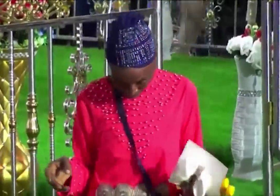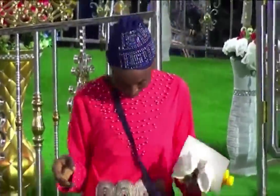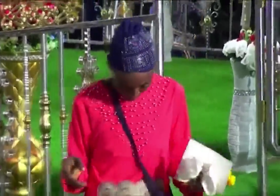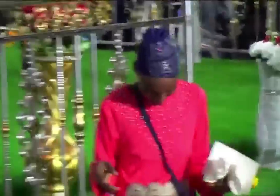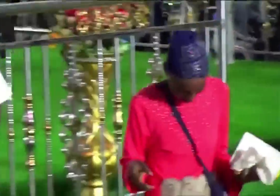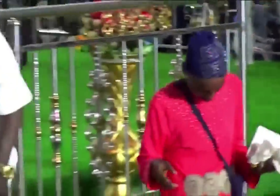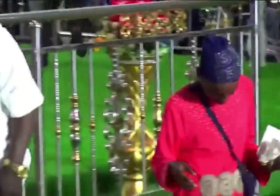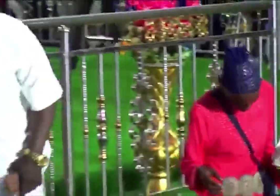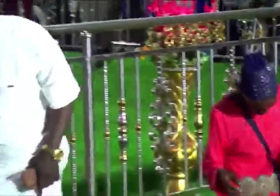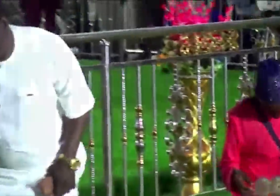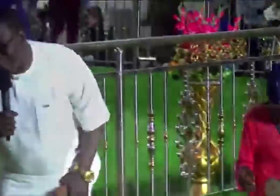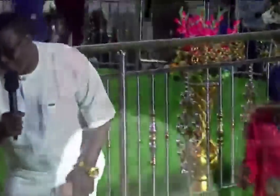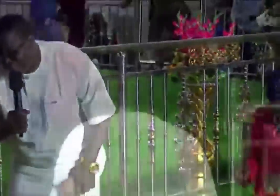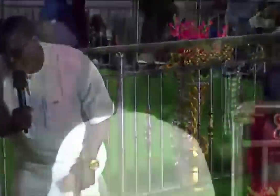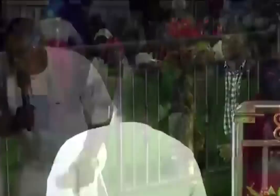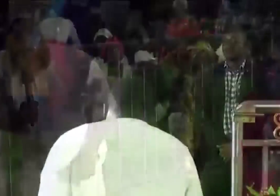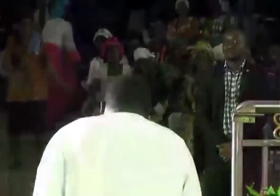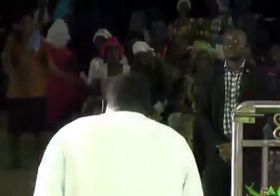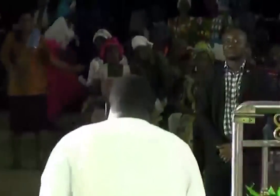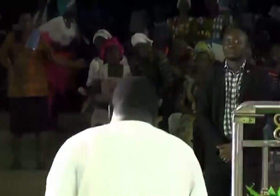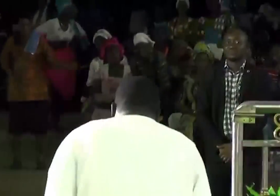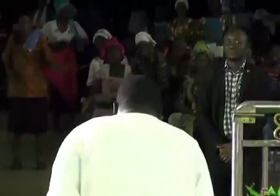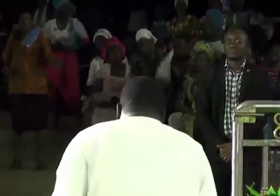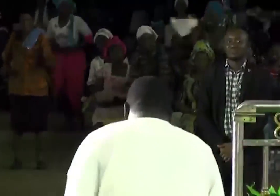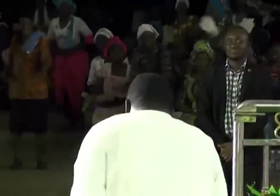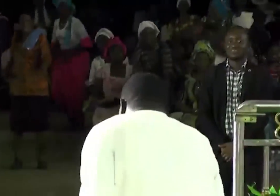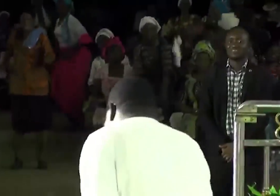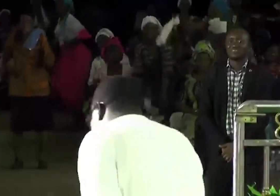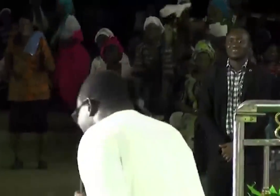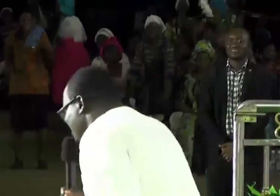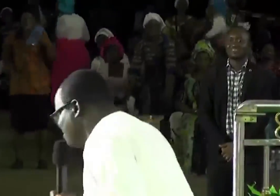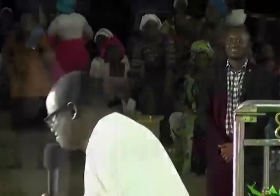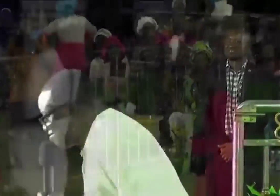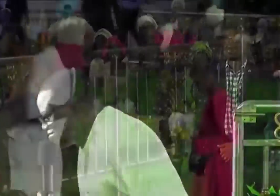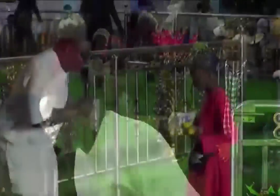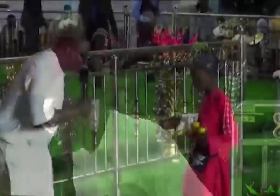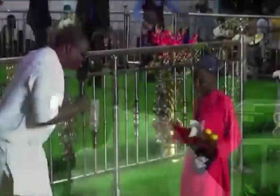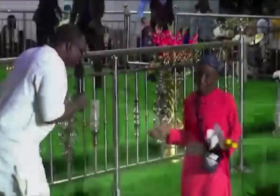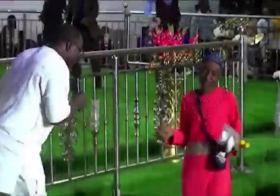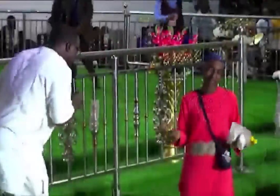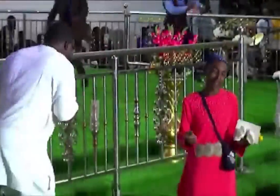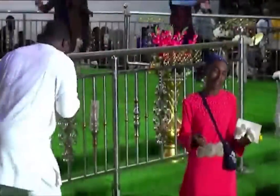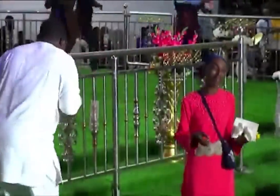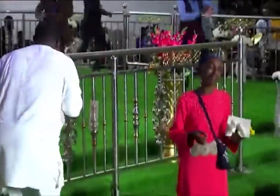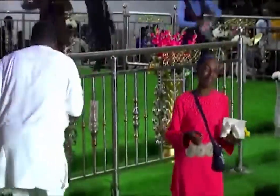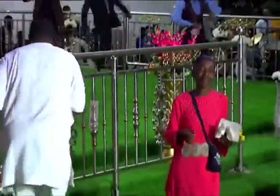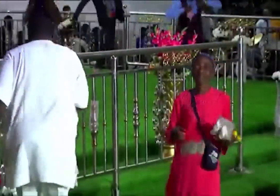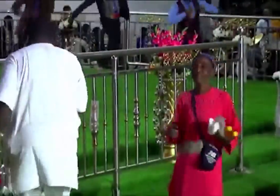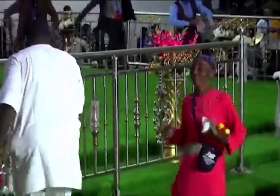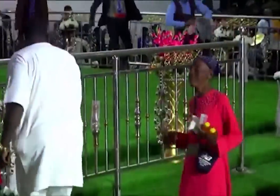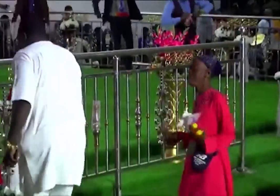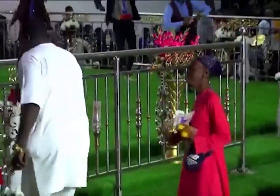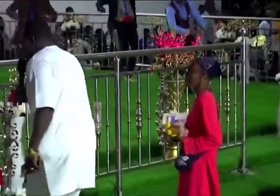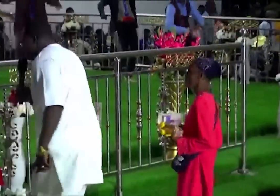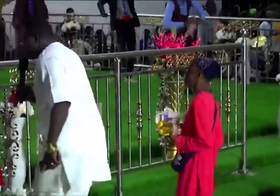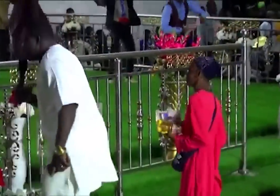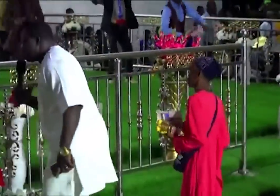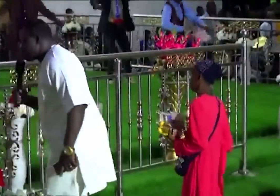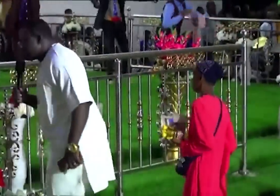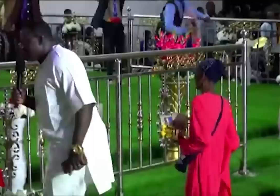feel everything. Turn it around. I feel everything. Turn it around. Oh, my Lord.